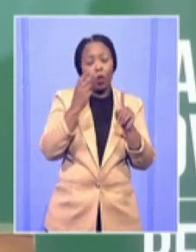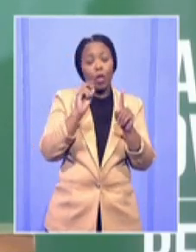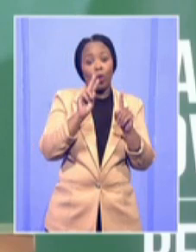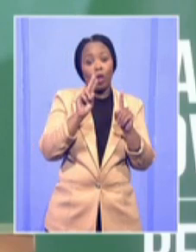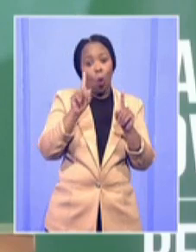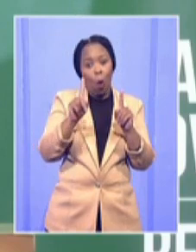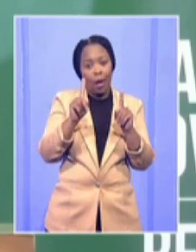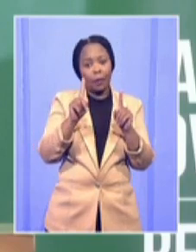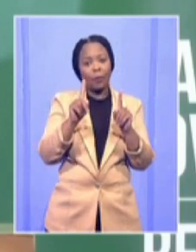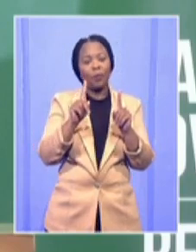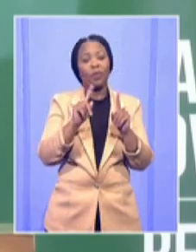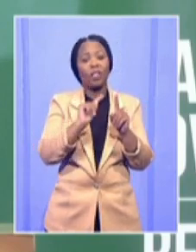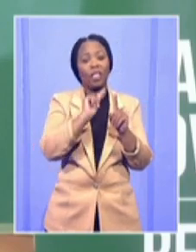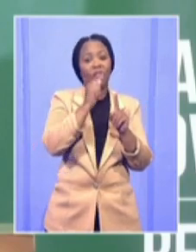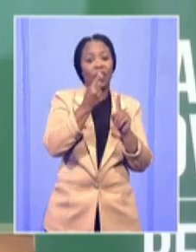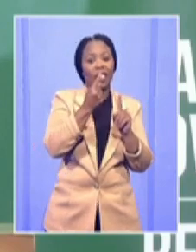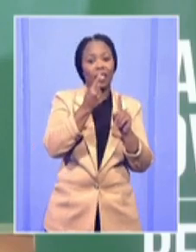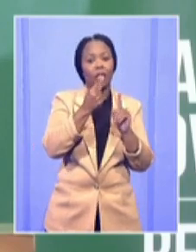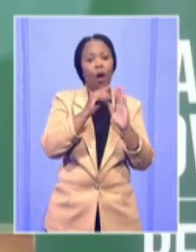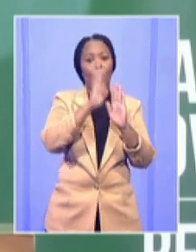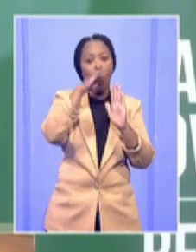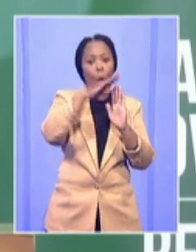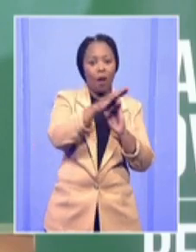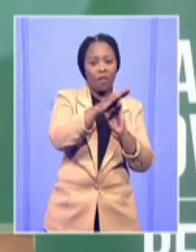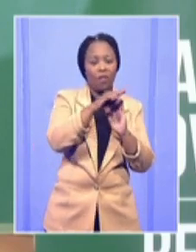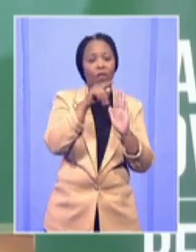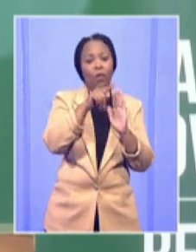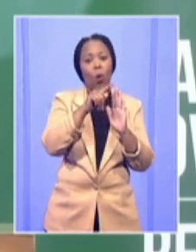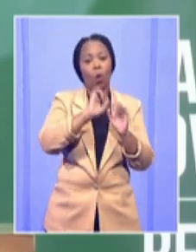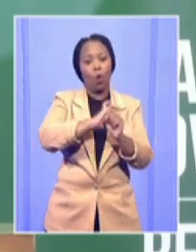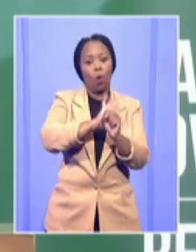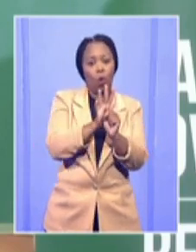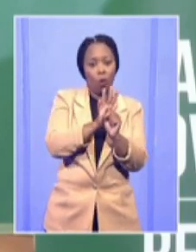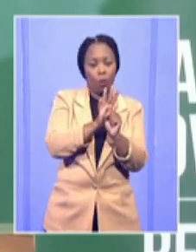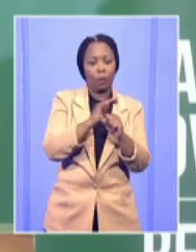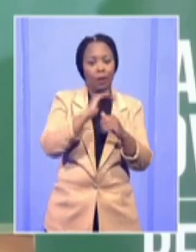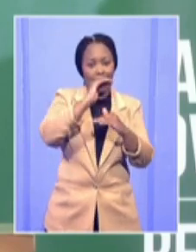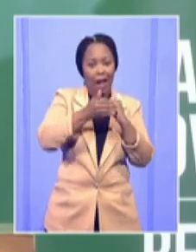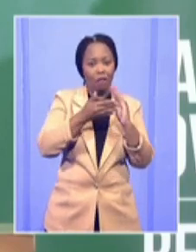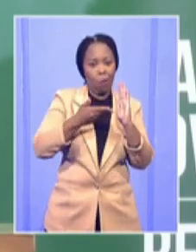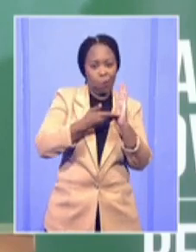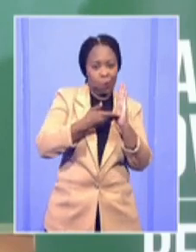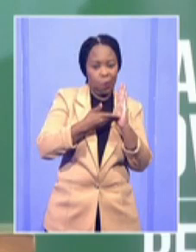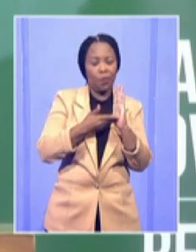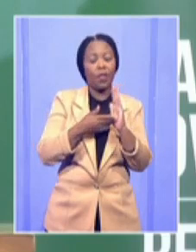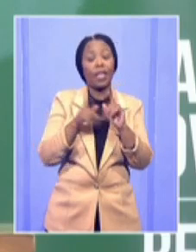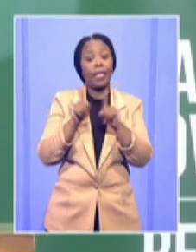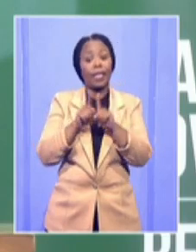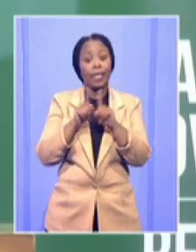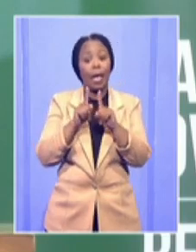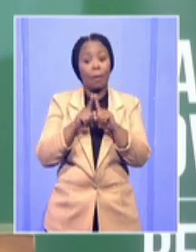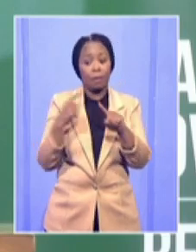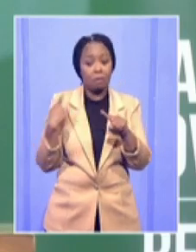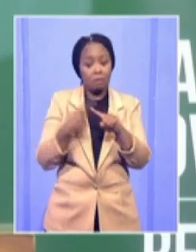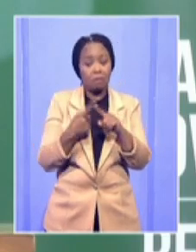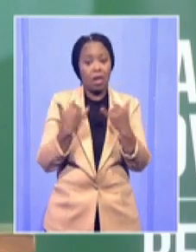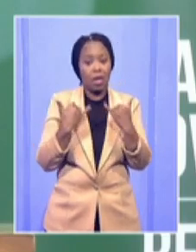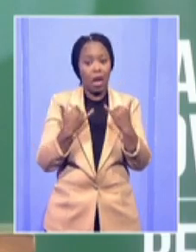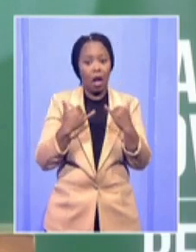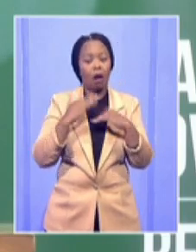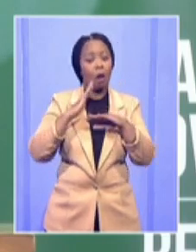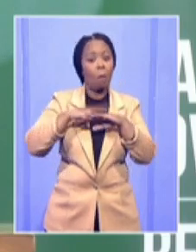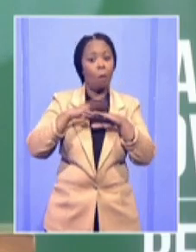the first and second waves of the pandemic. As you would know, after this date, further waves of